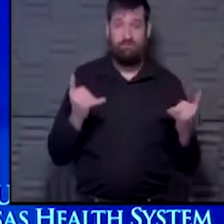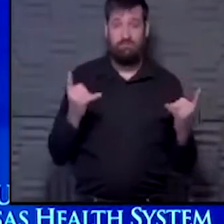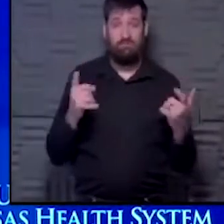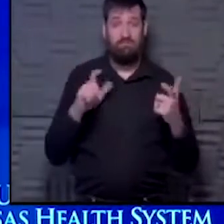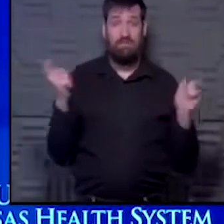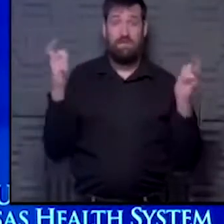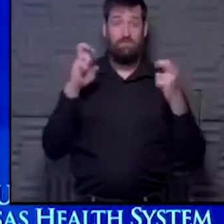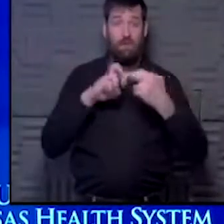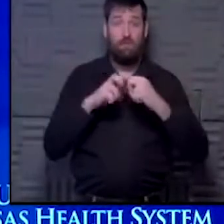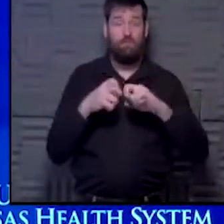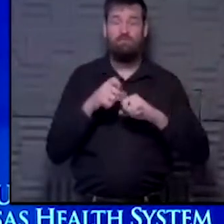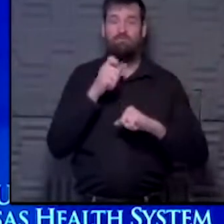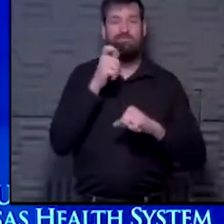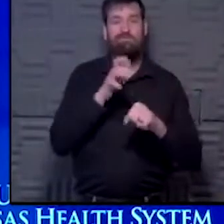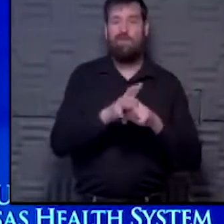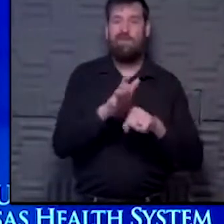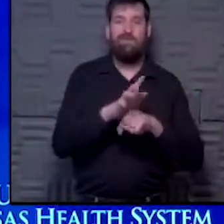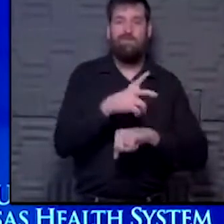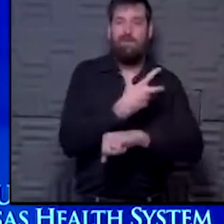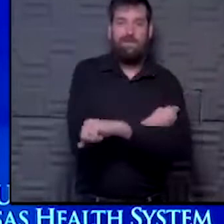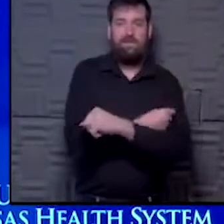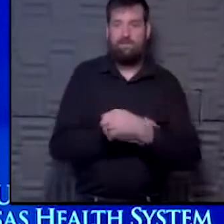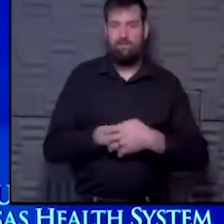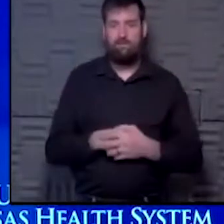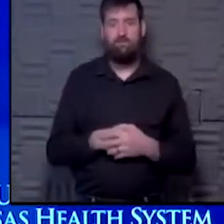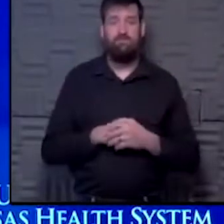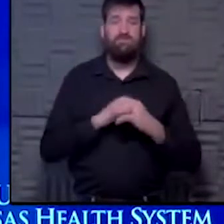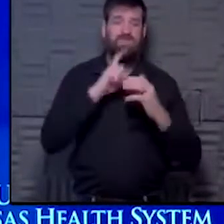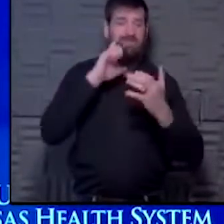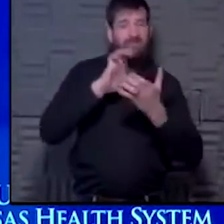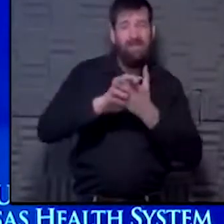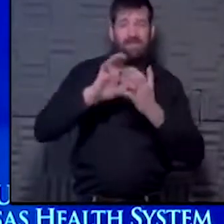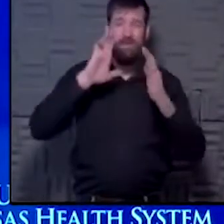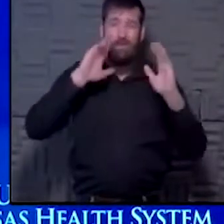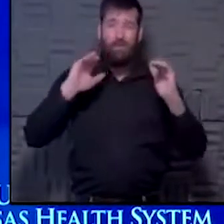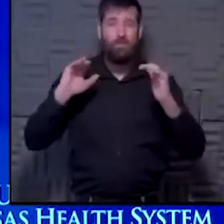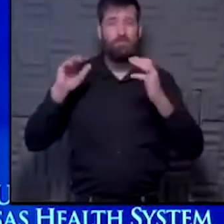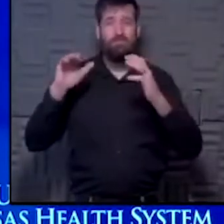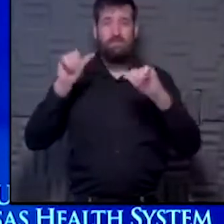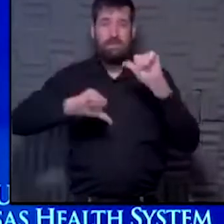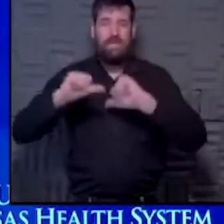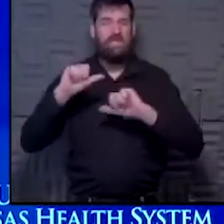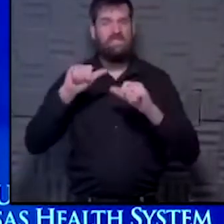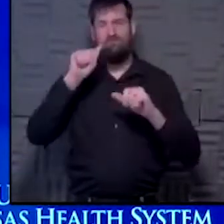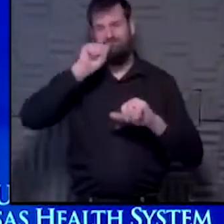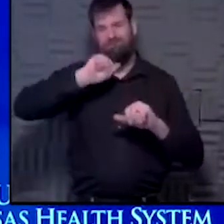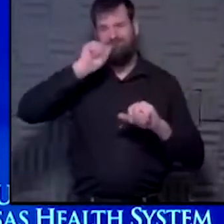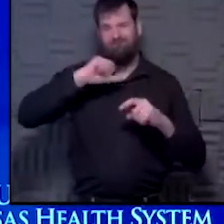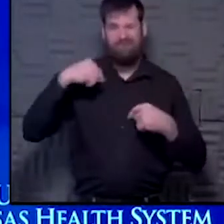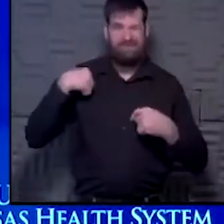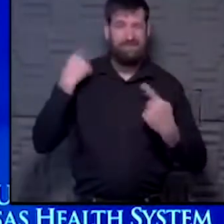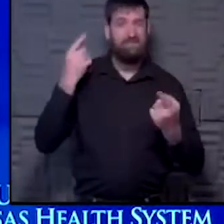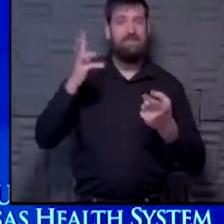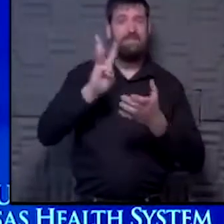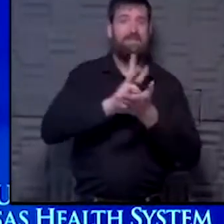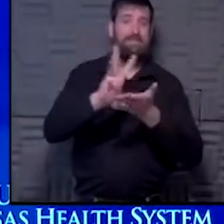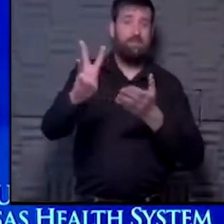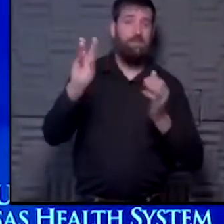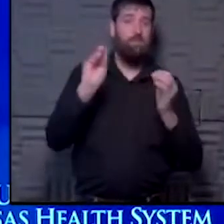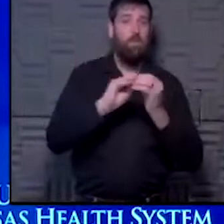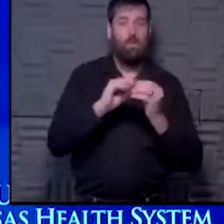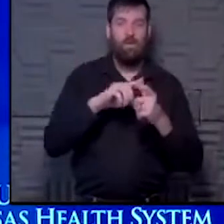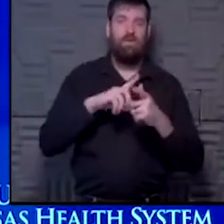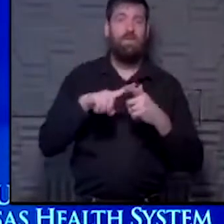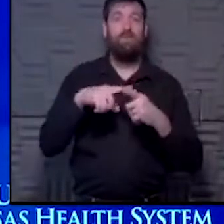is we don't have enough vaccine. Faith, hope, science. Hang on, folks. We've done it for this long. You got 6 more weeks, and the